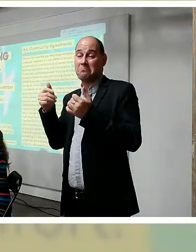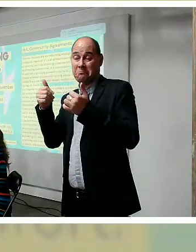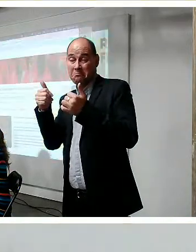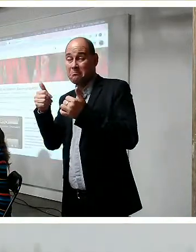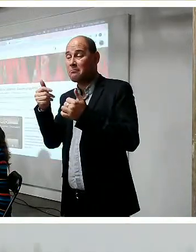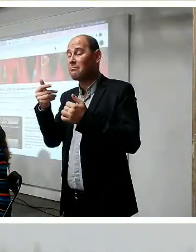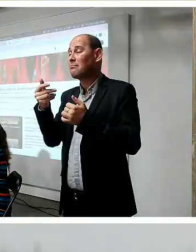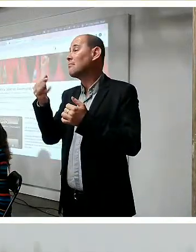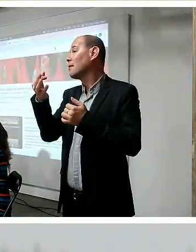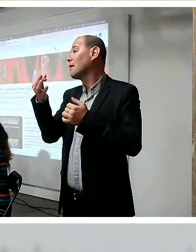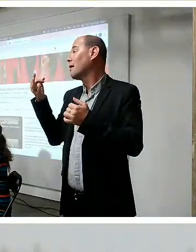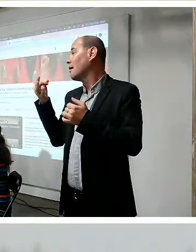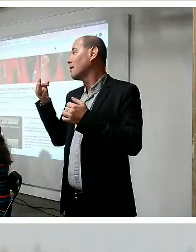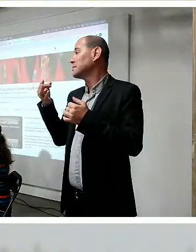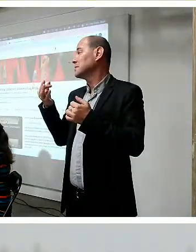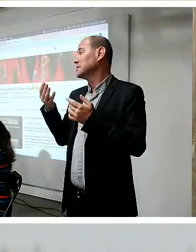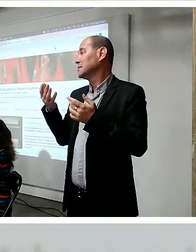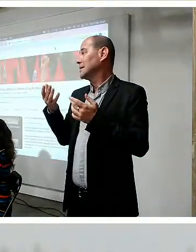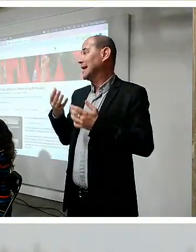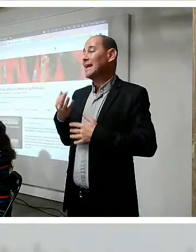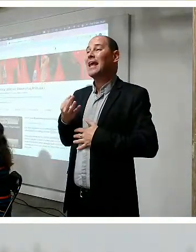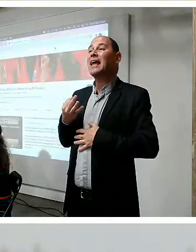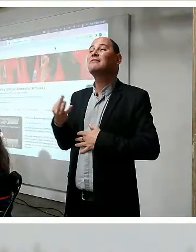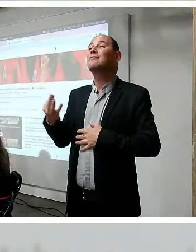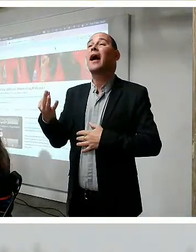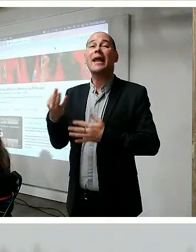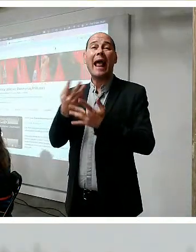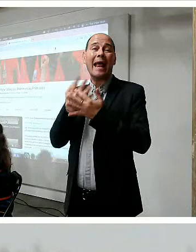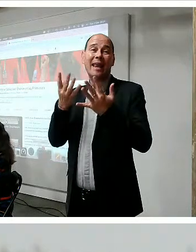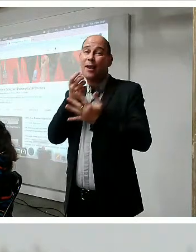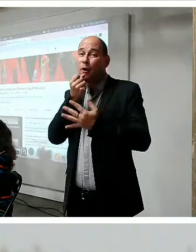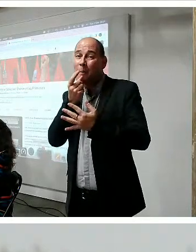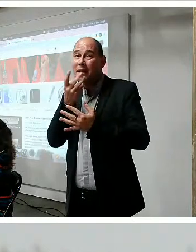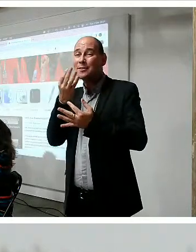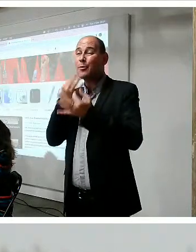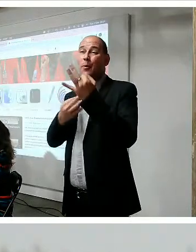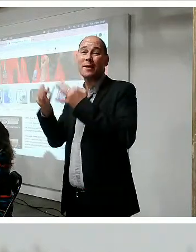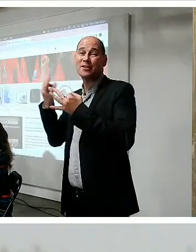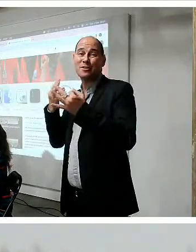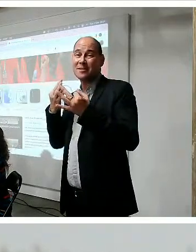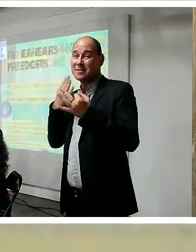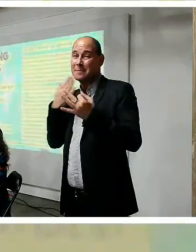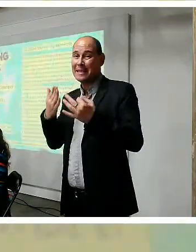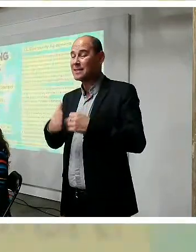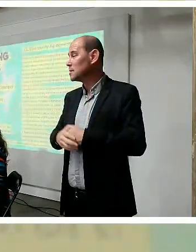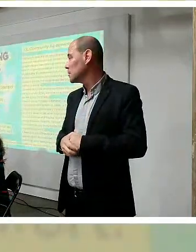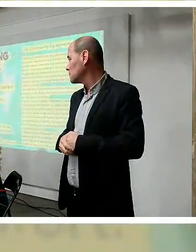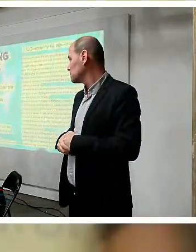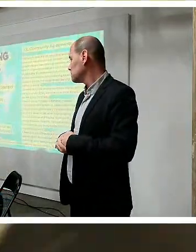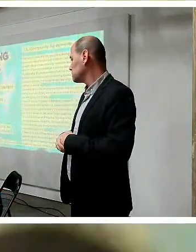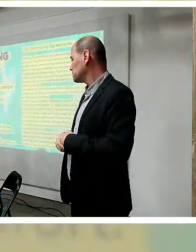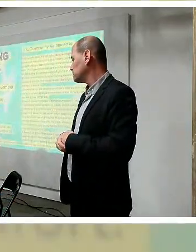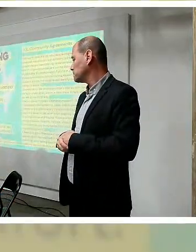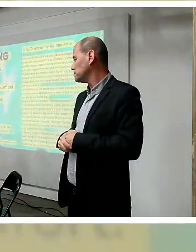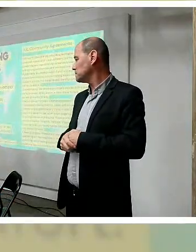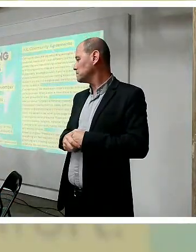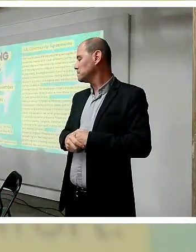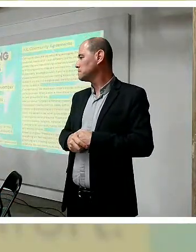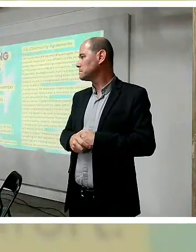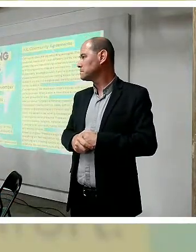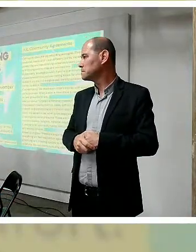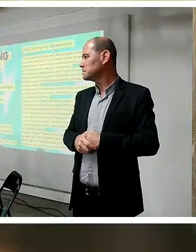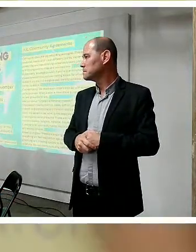and invite any comments or questions. Oh, there is. Thank you for reminding